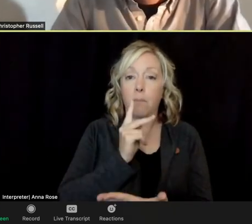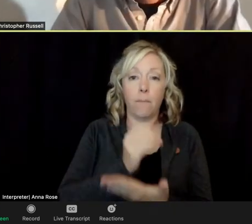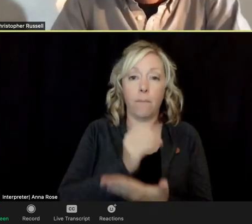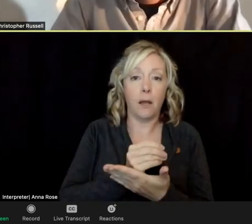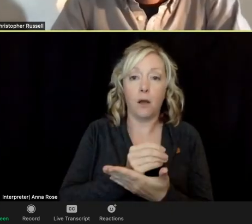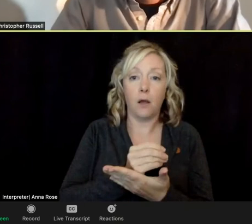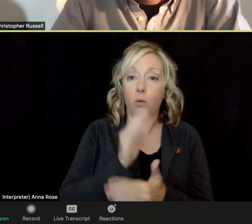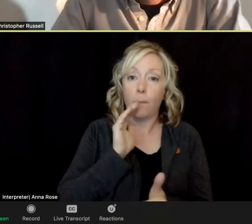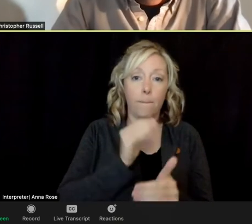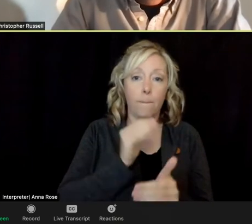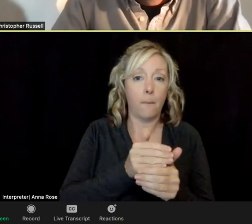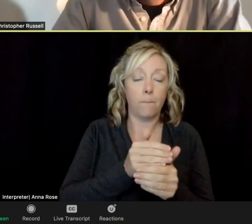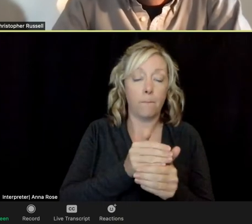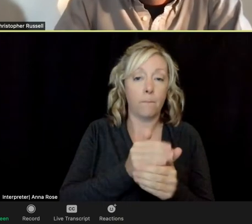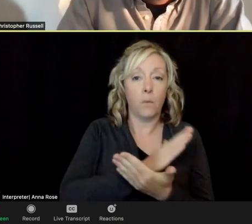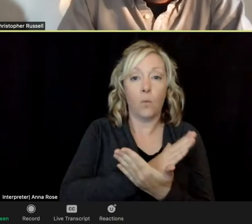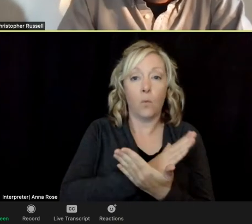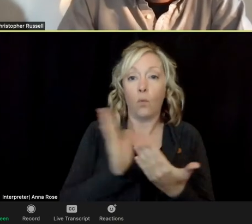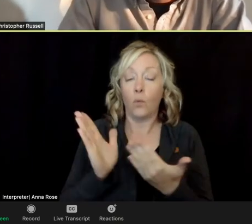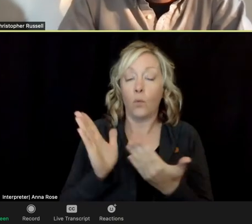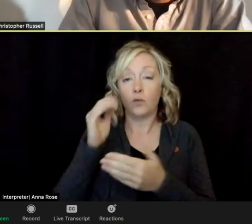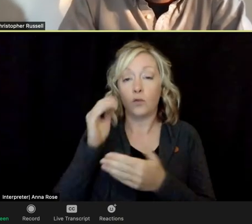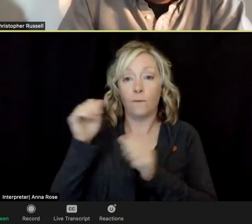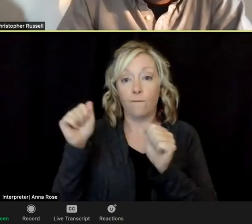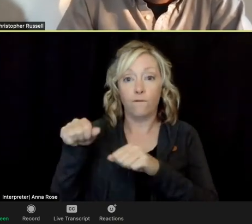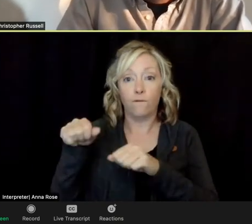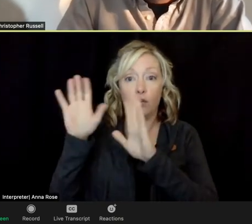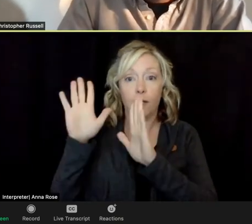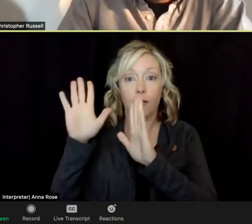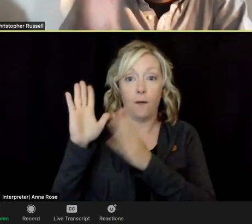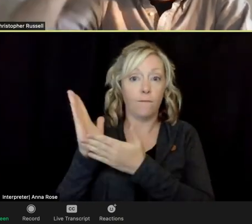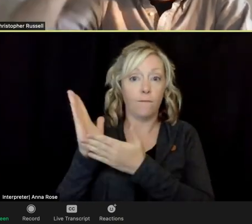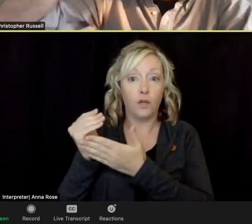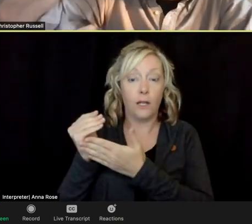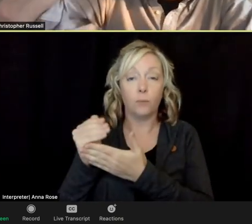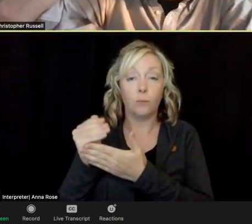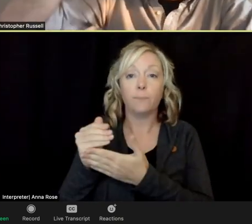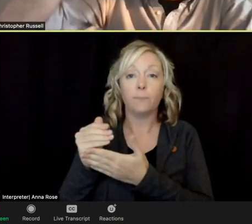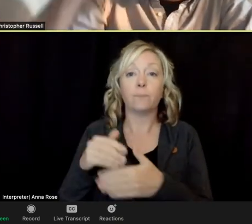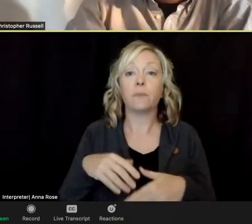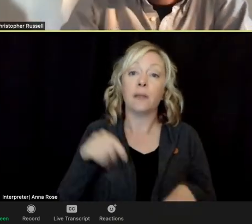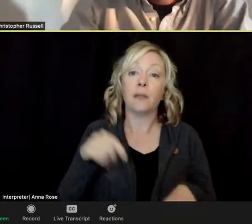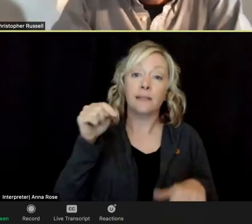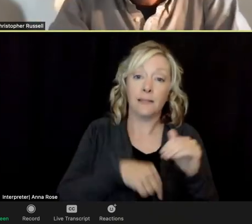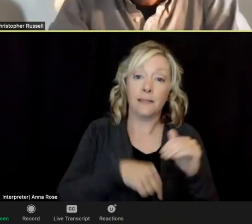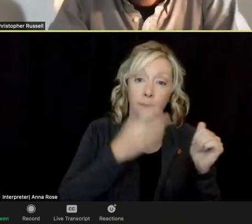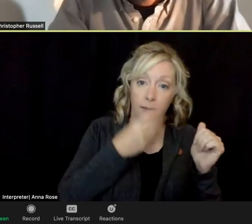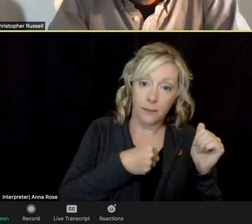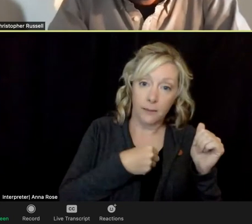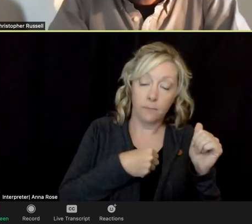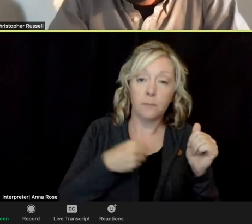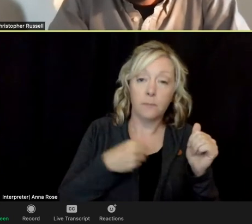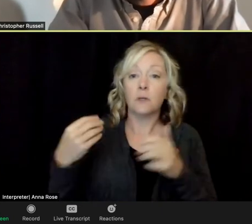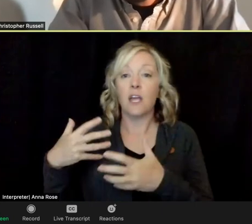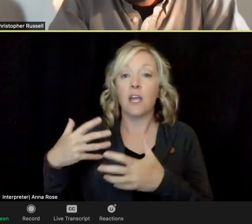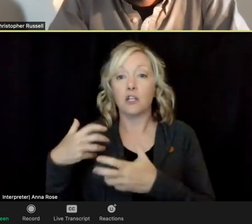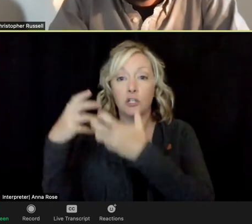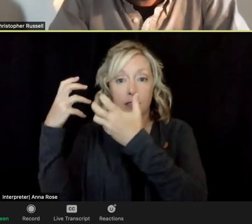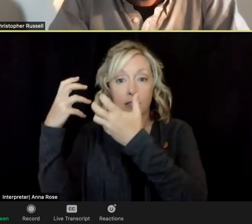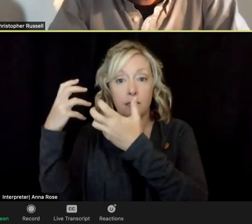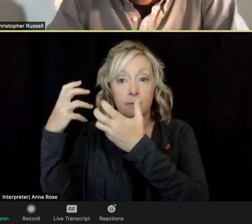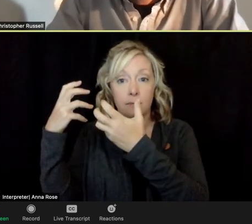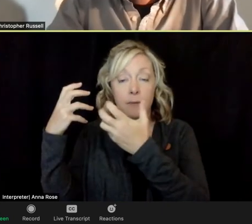completely freaking out, stressed out, right? From deep sleep to uncontrollably agitated. And you have all these